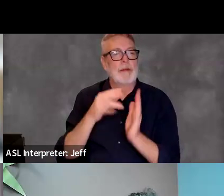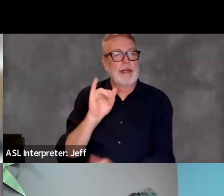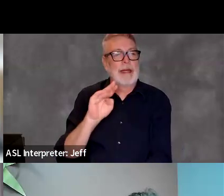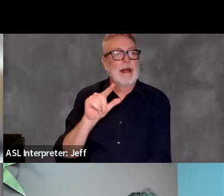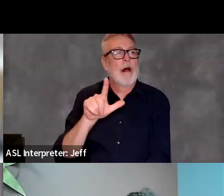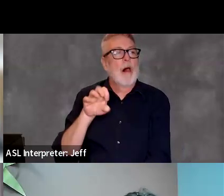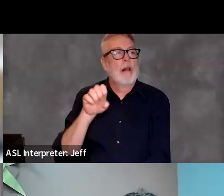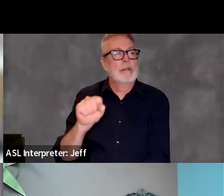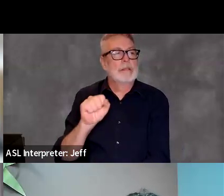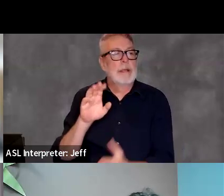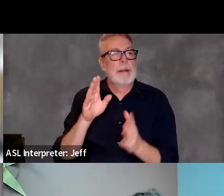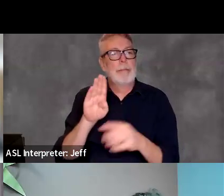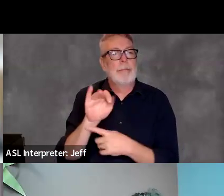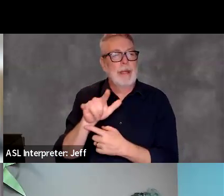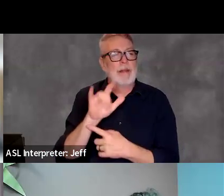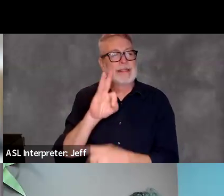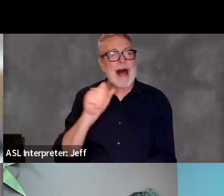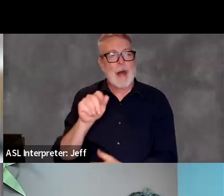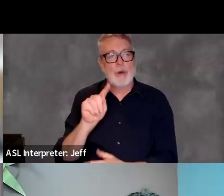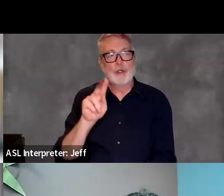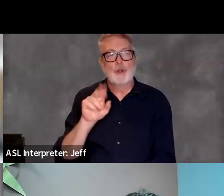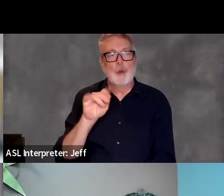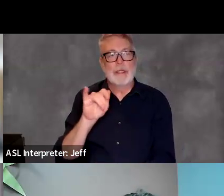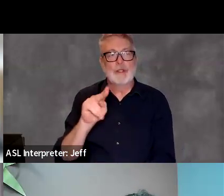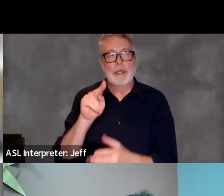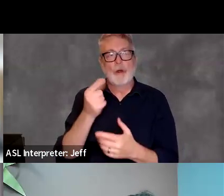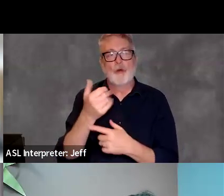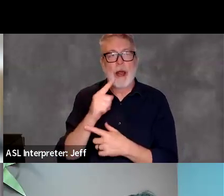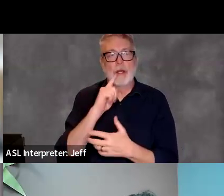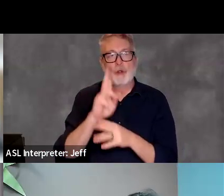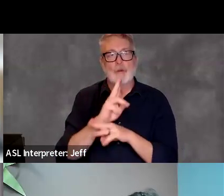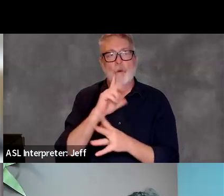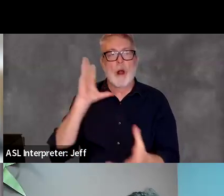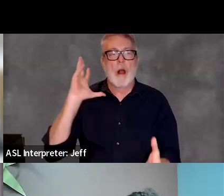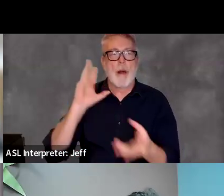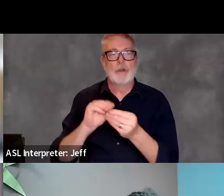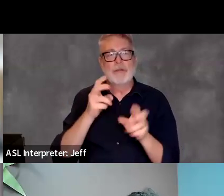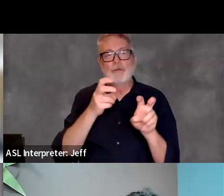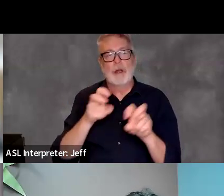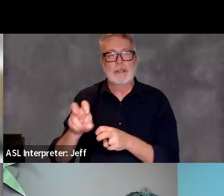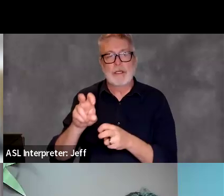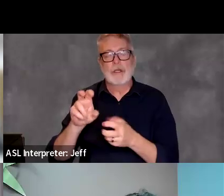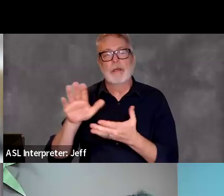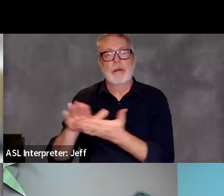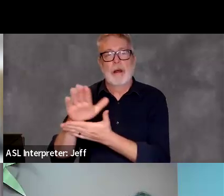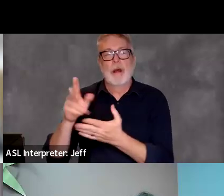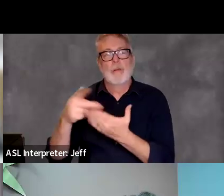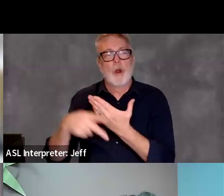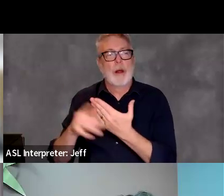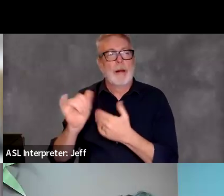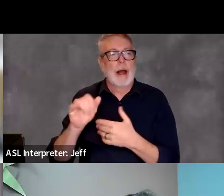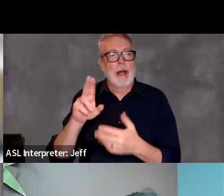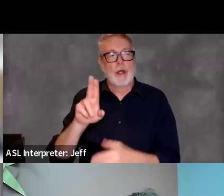bill that allows Iowa tuition grants to be used for the comprehensive transition post-secondary programs like